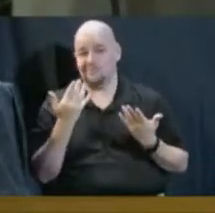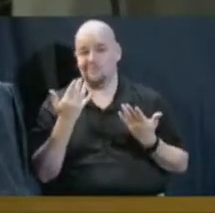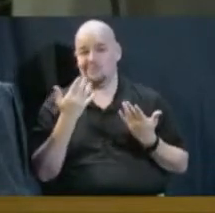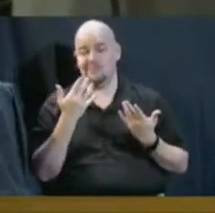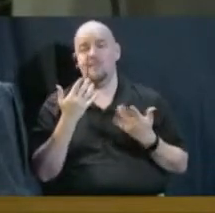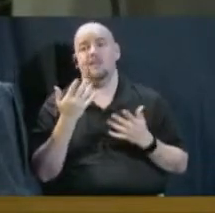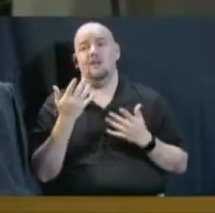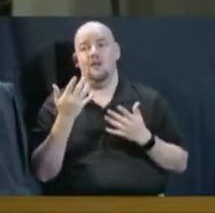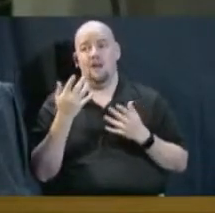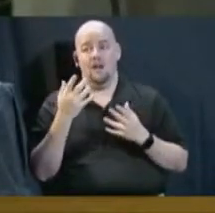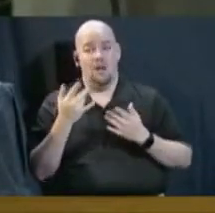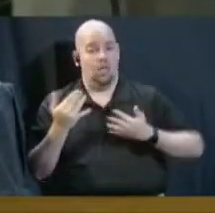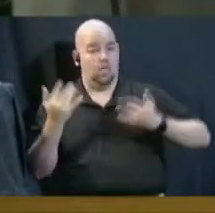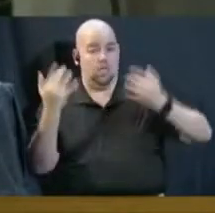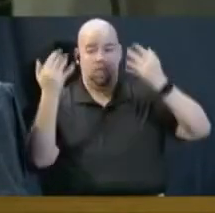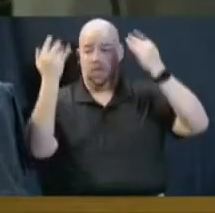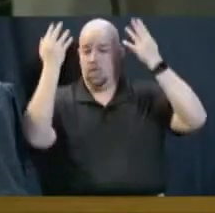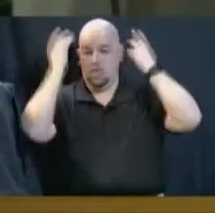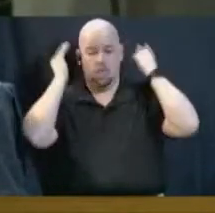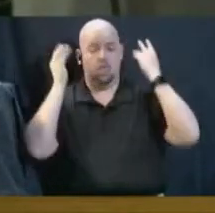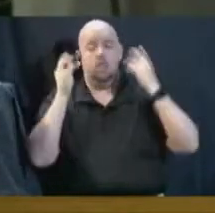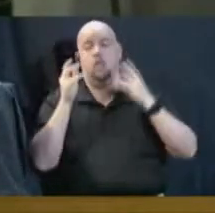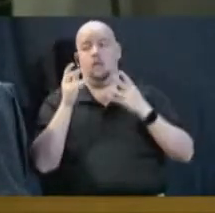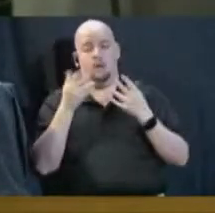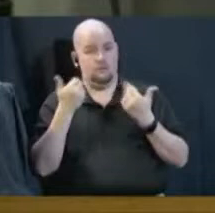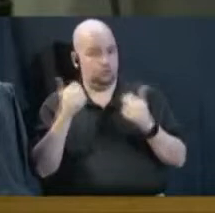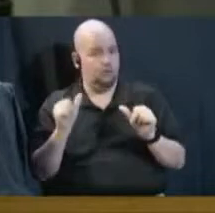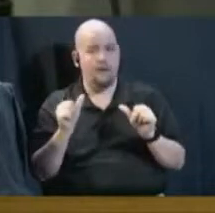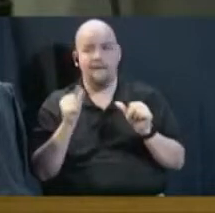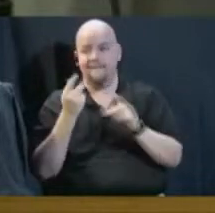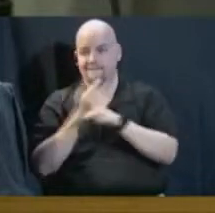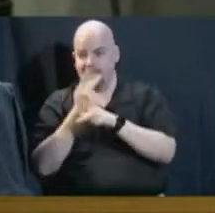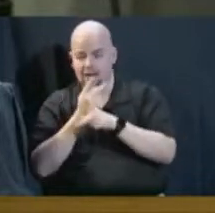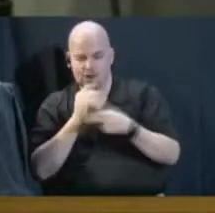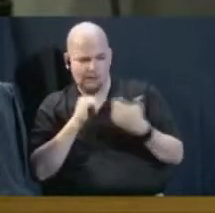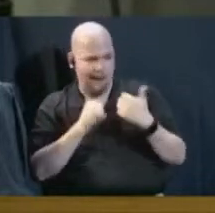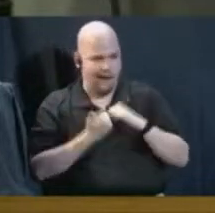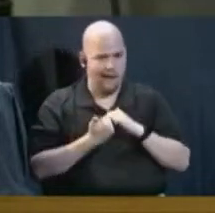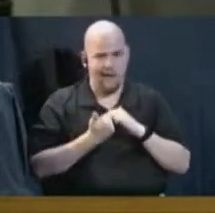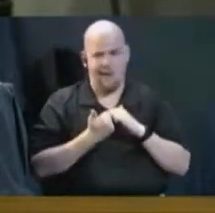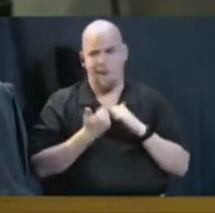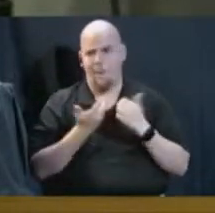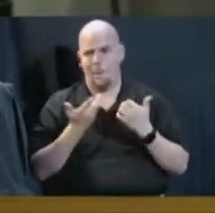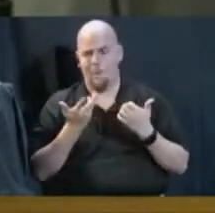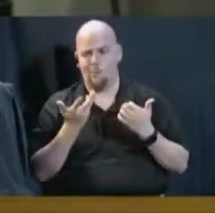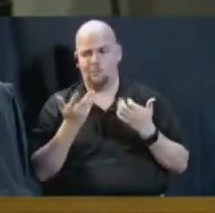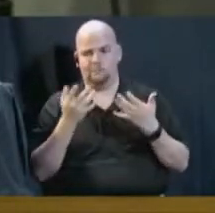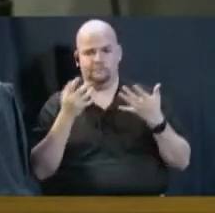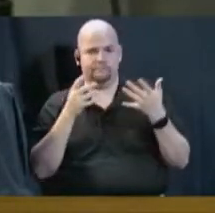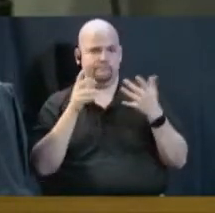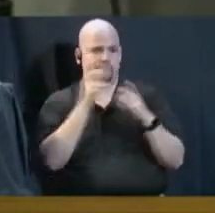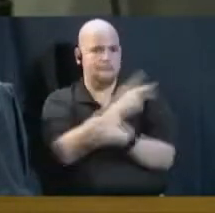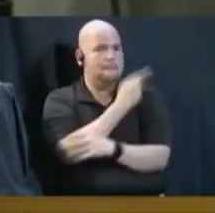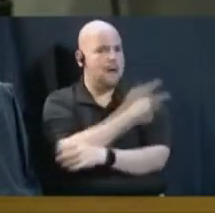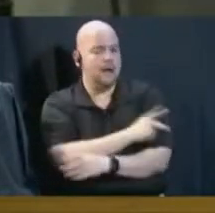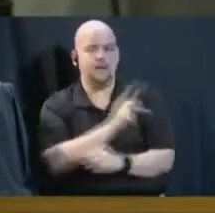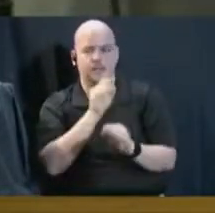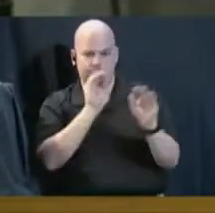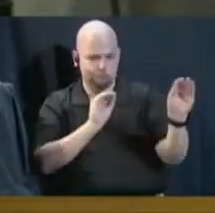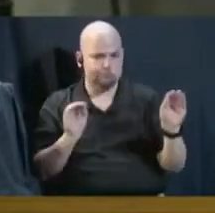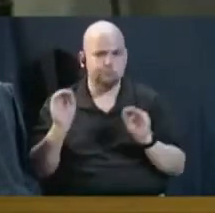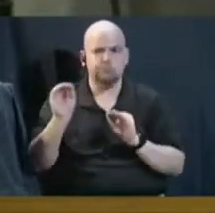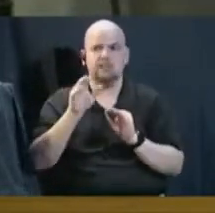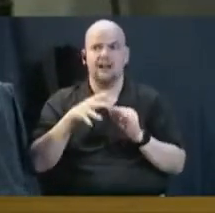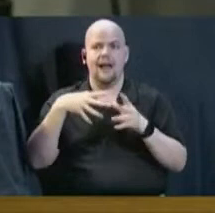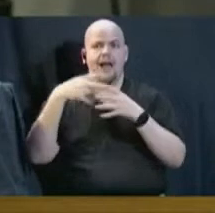It's been so overwhelming that they've been trying to figure out ways to manage patients at outlying hospitals